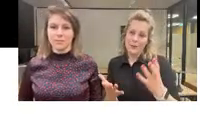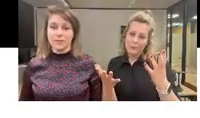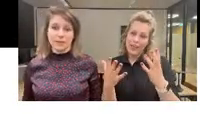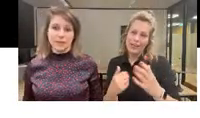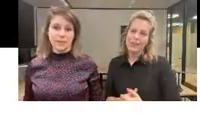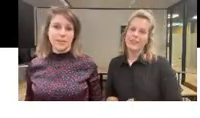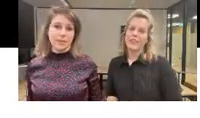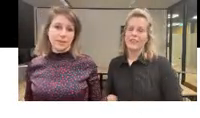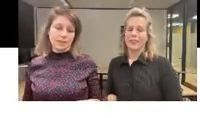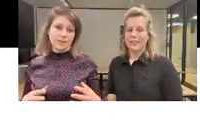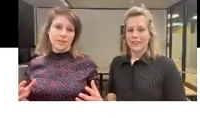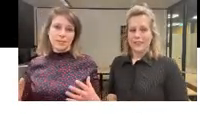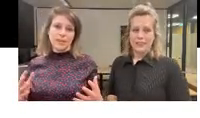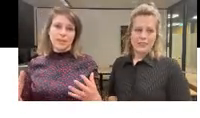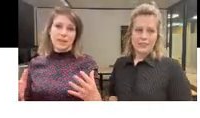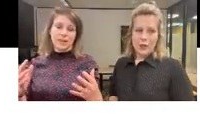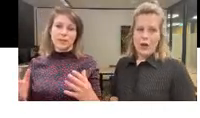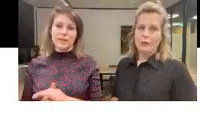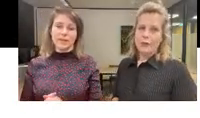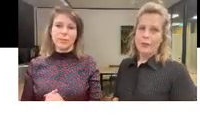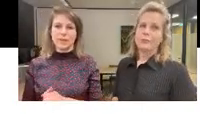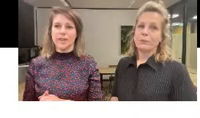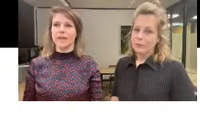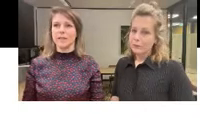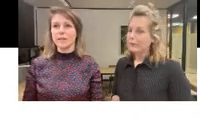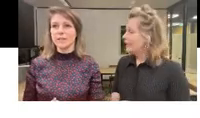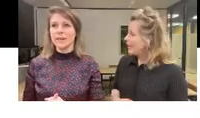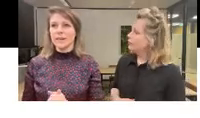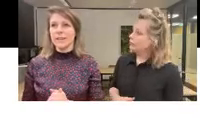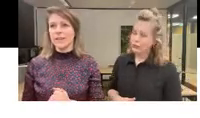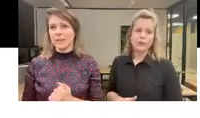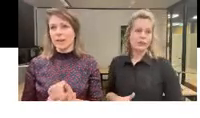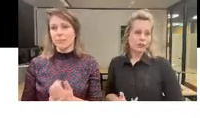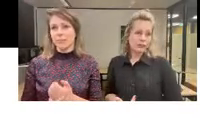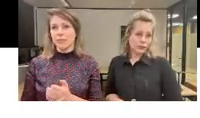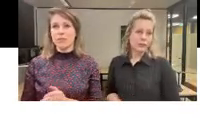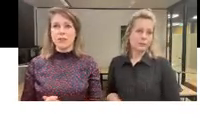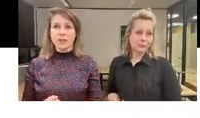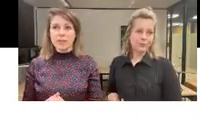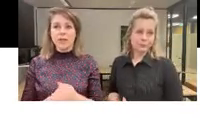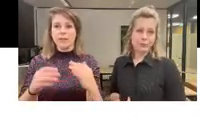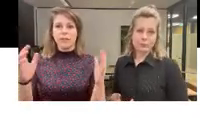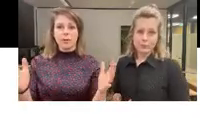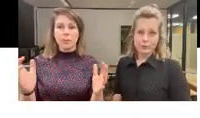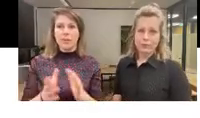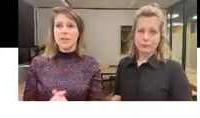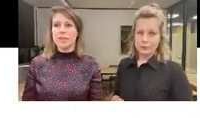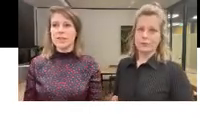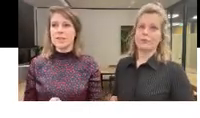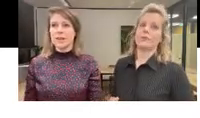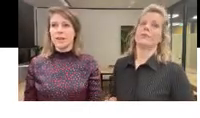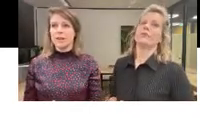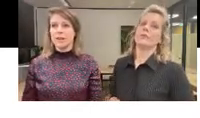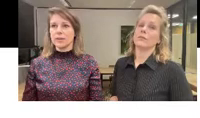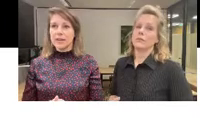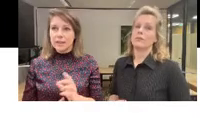into and it's similar this as graph. with the adults. Yeah, And sure. the majority of our